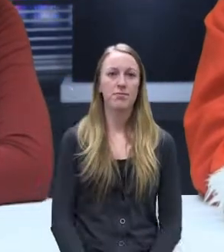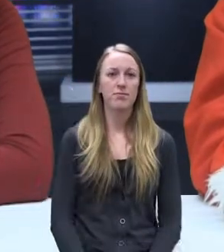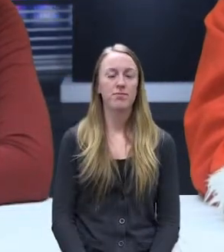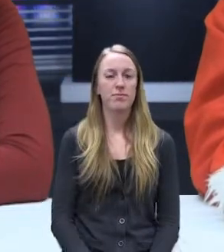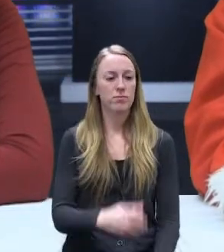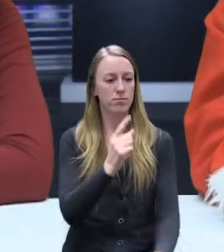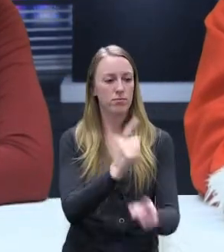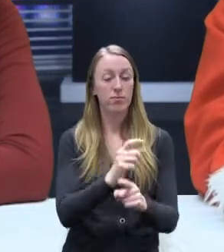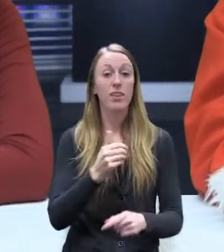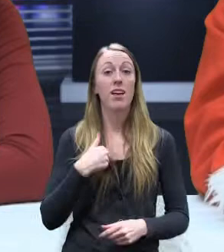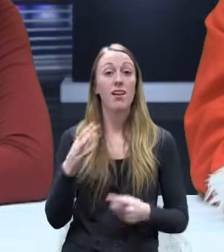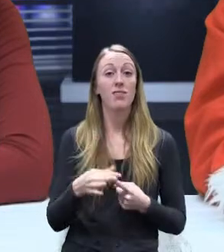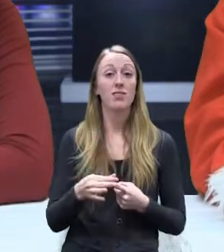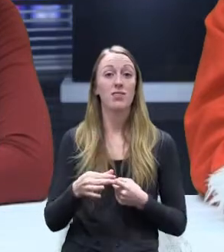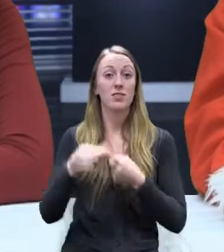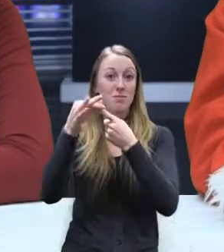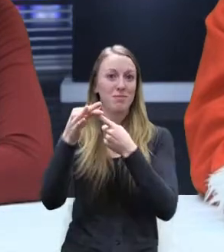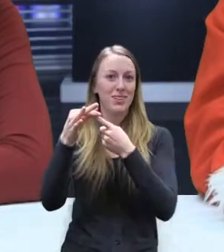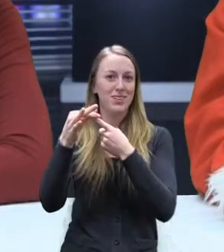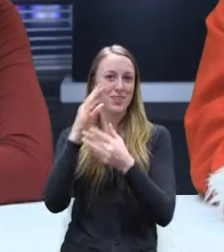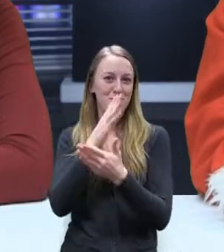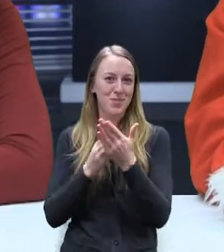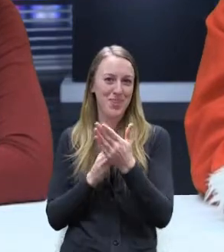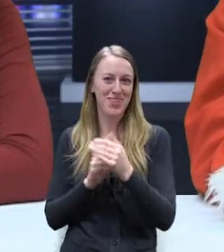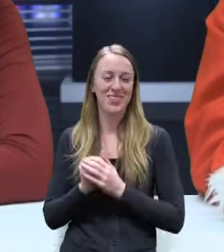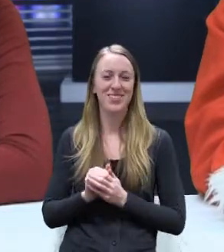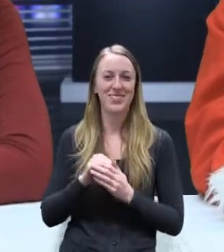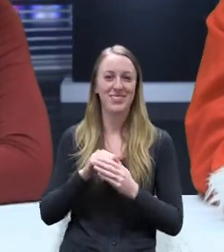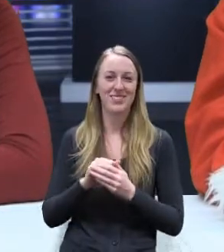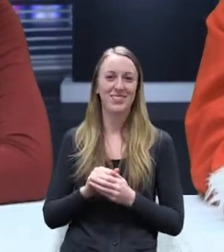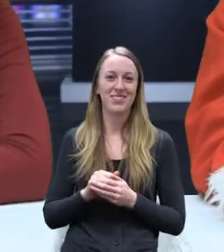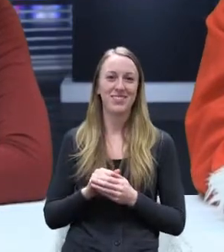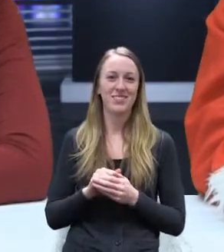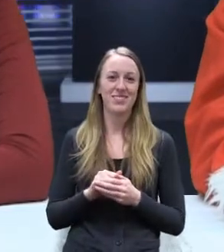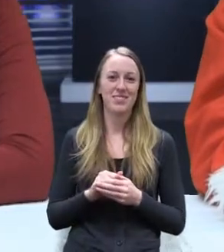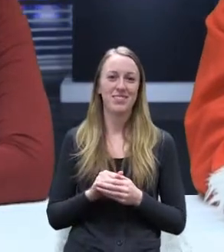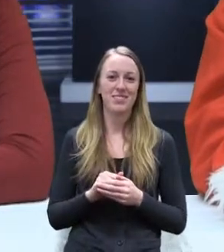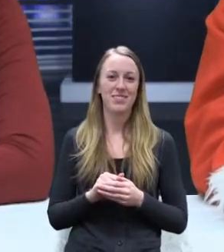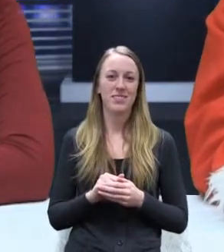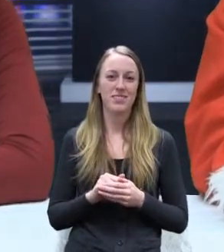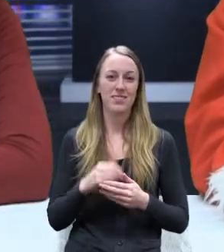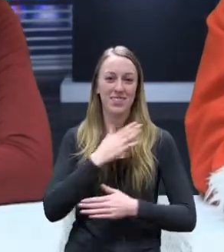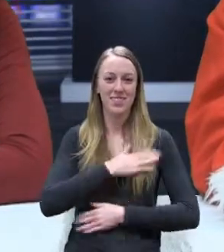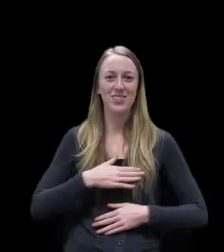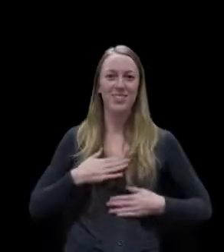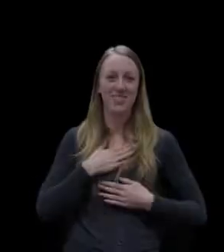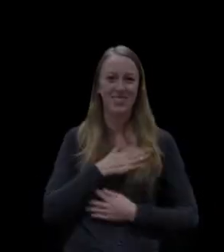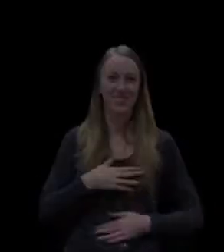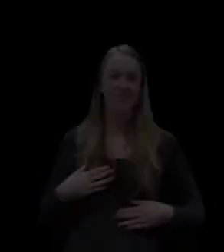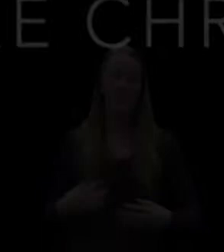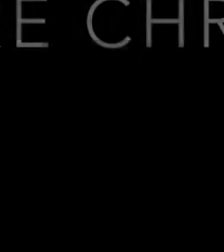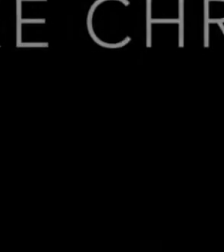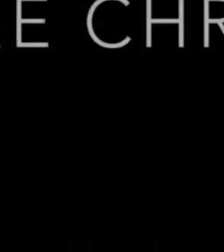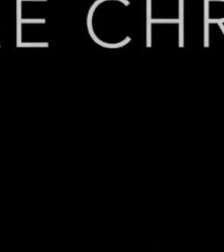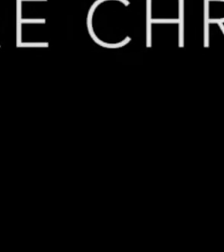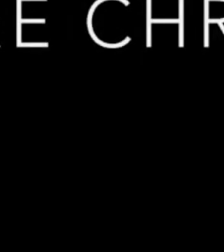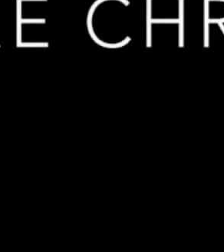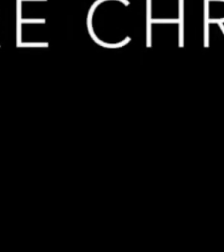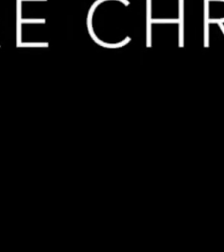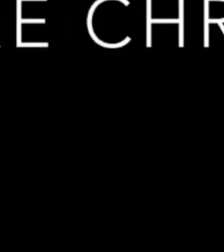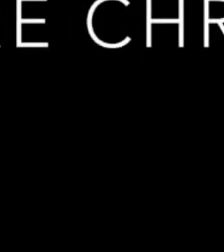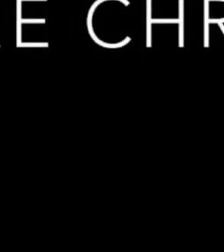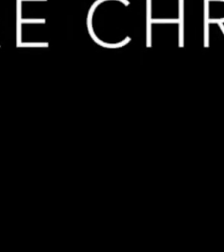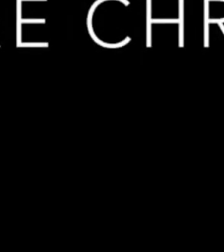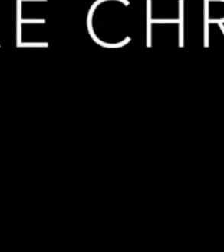treat. This is Mr. Lee's special rendition of that Christmas classic, The Night Before Christmas. Enjoy! Jingle bell,